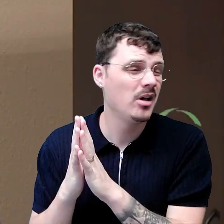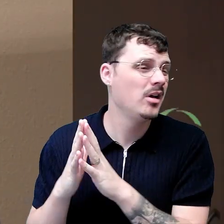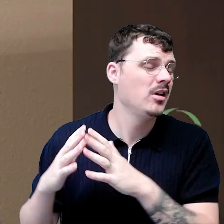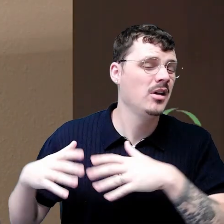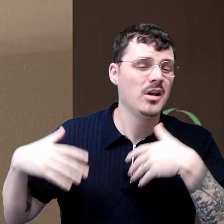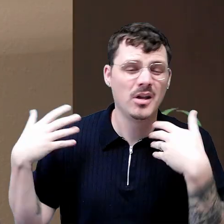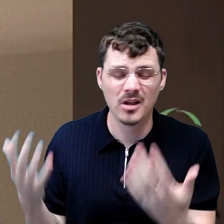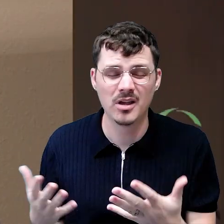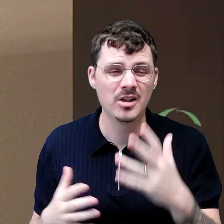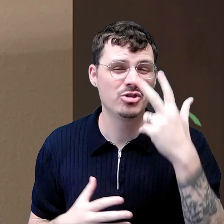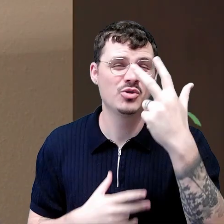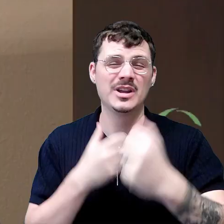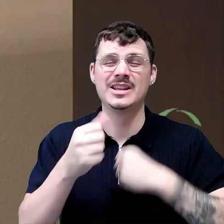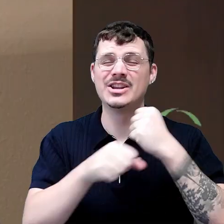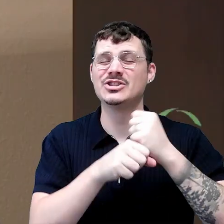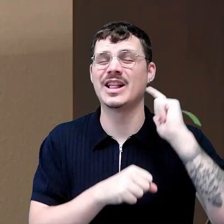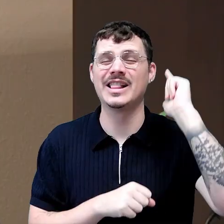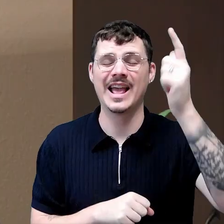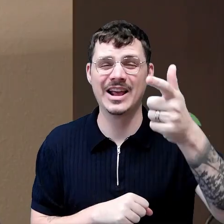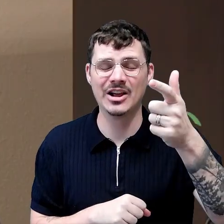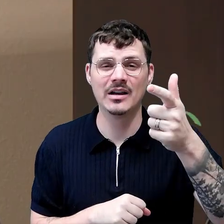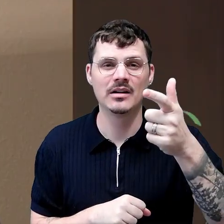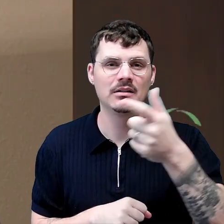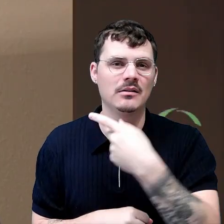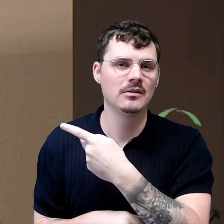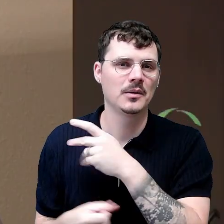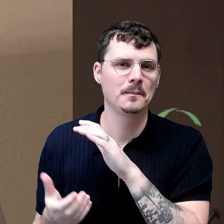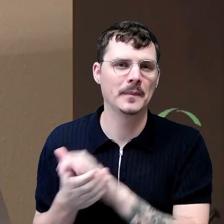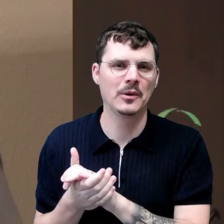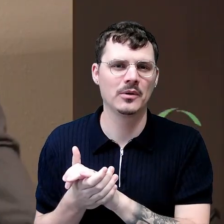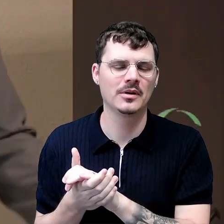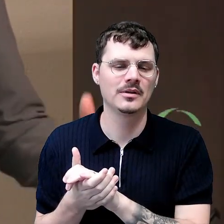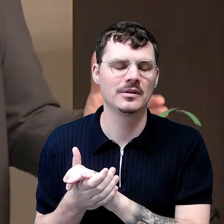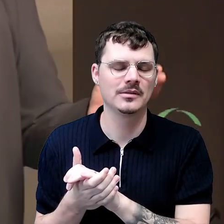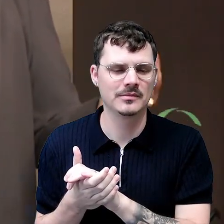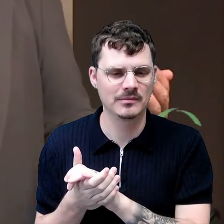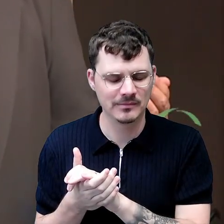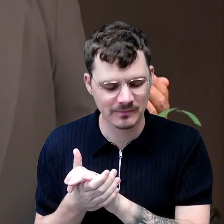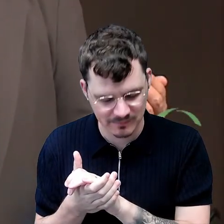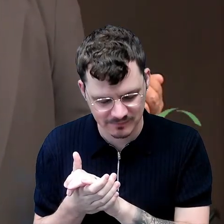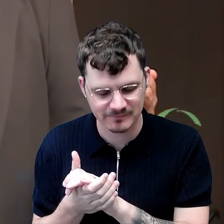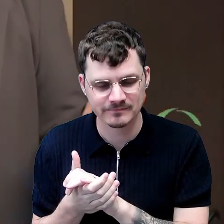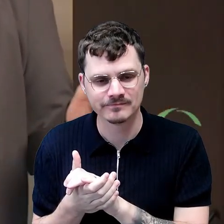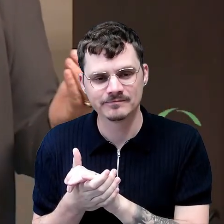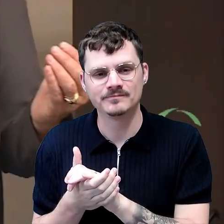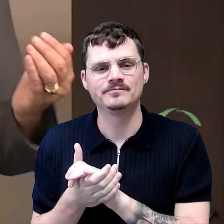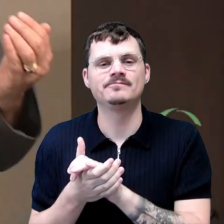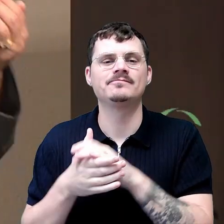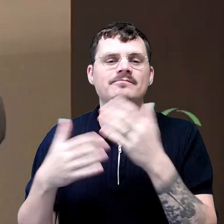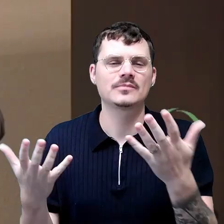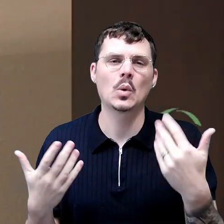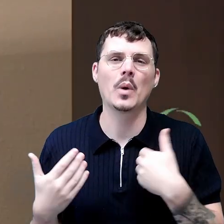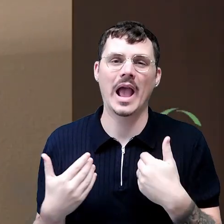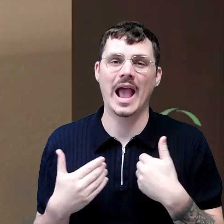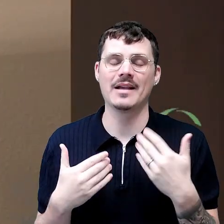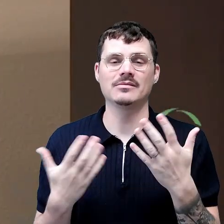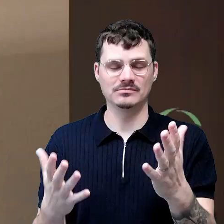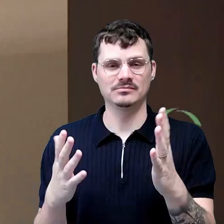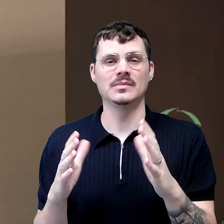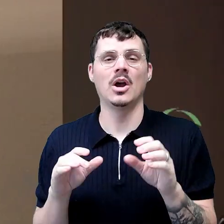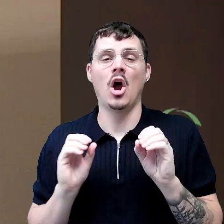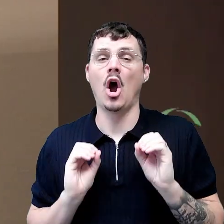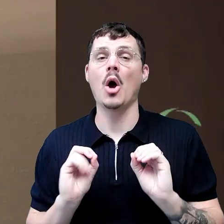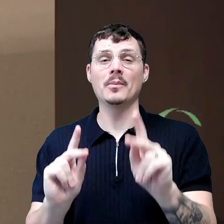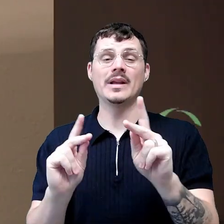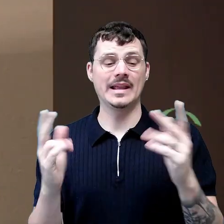then 3 years later, we were married. So we have a lot of opportunity here